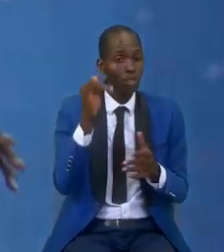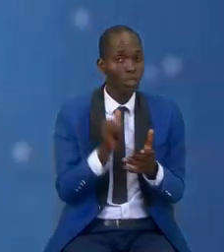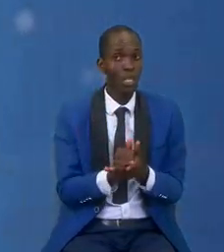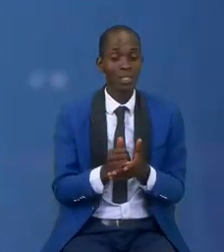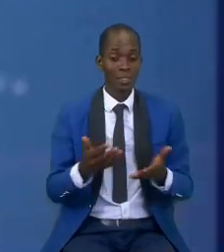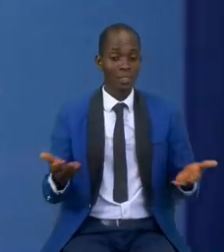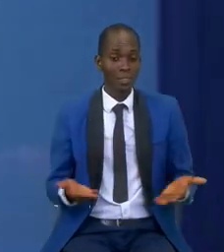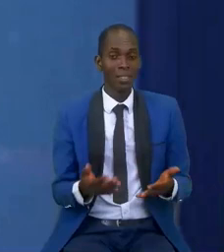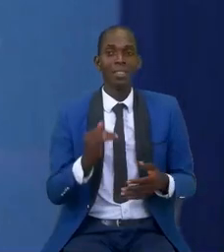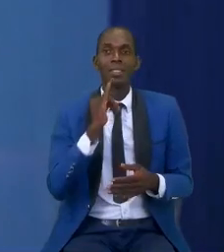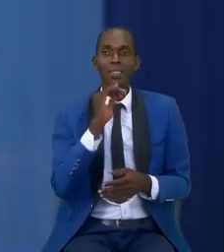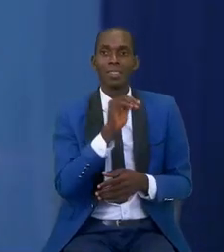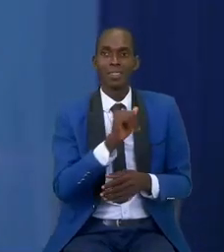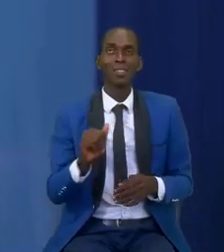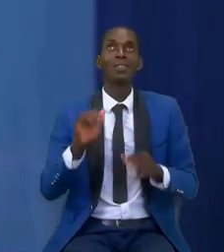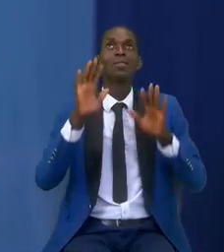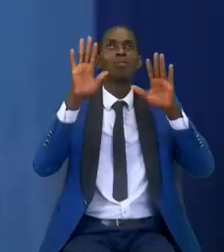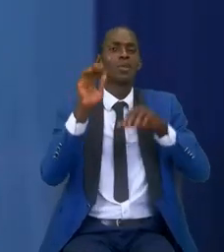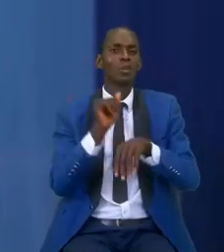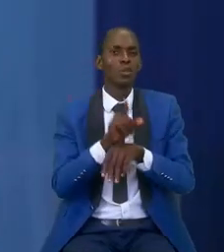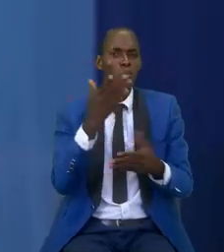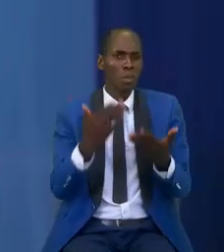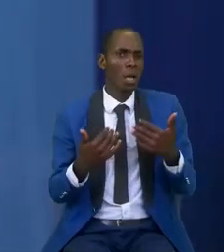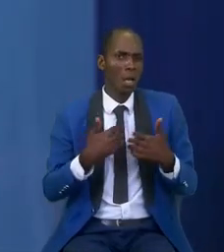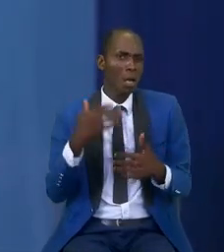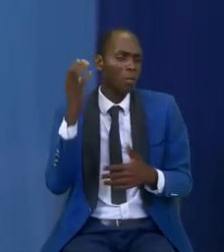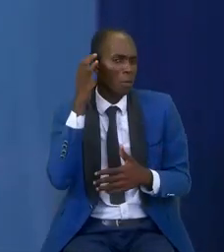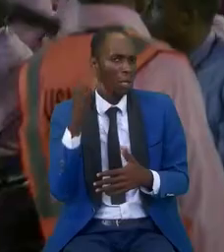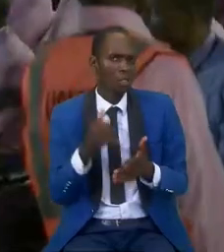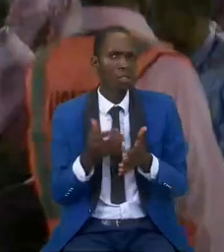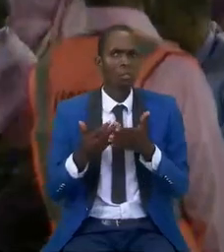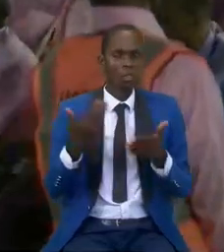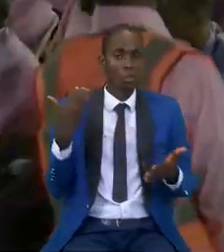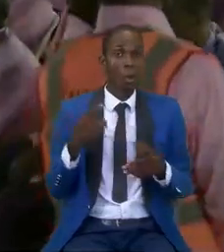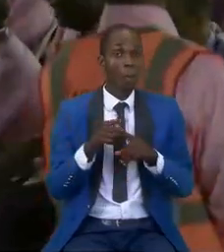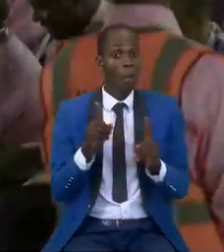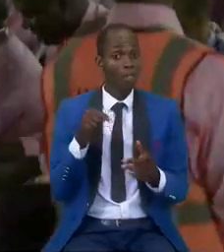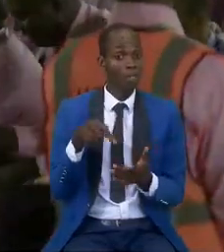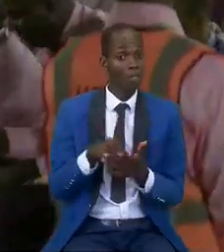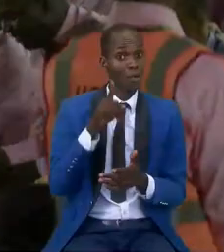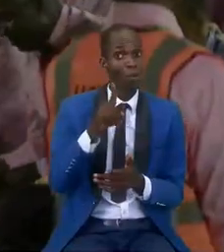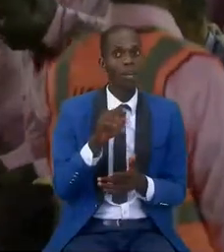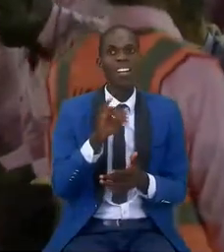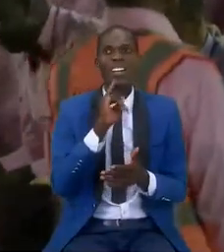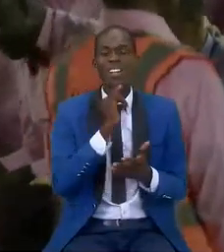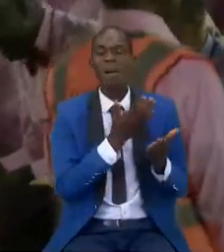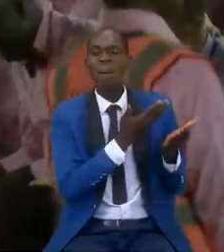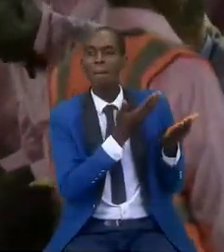seen this before but this one is bringing you power into your life amen